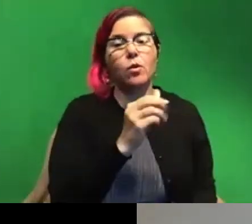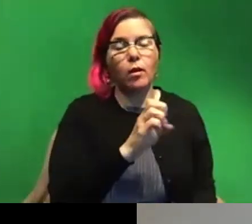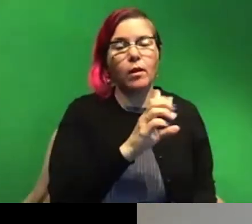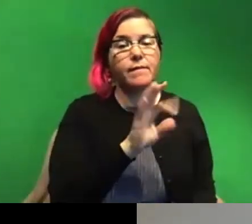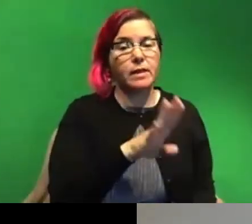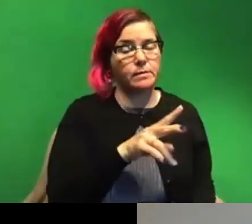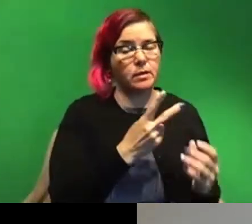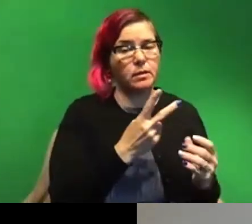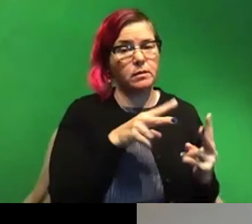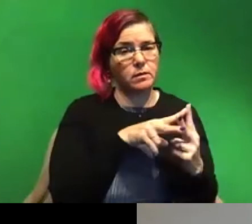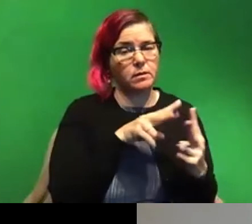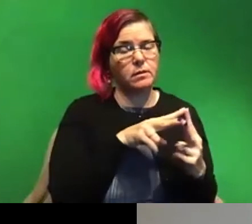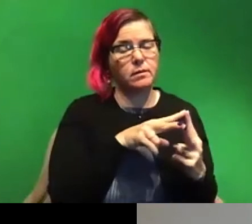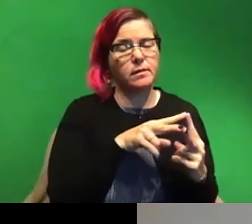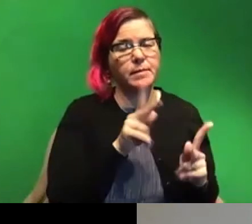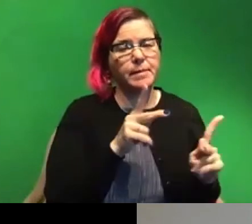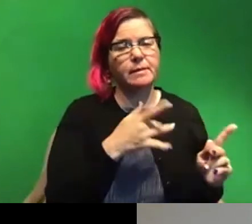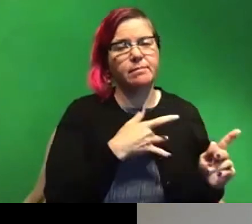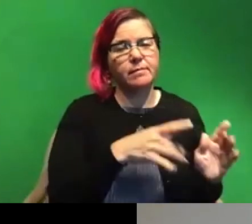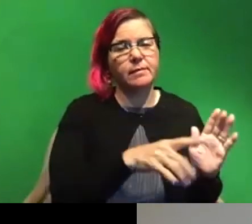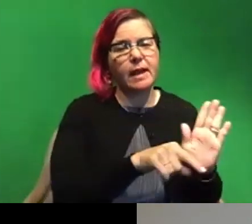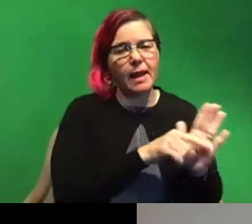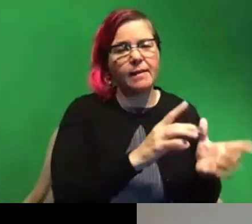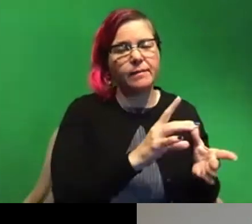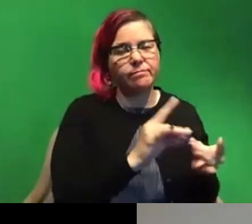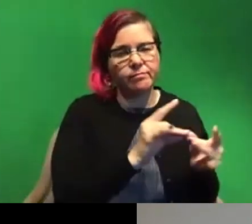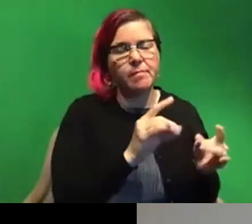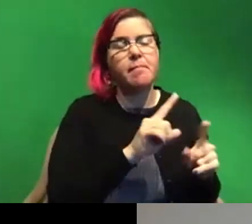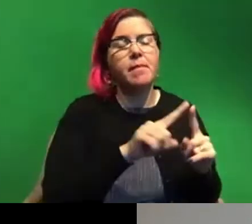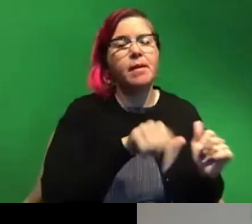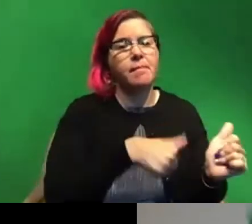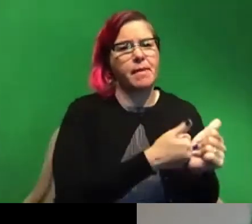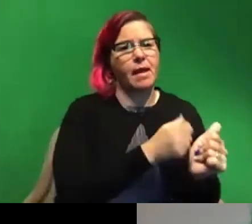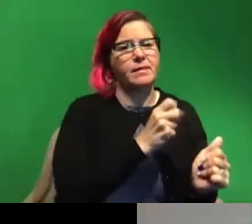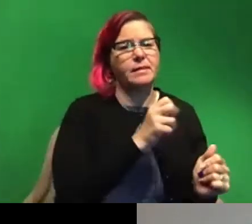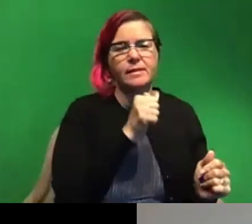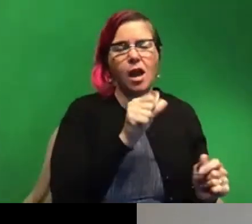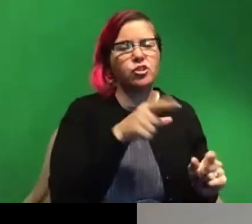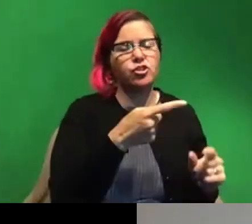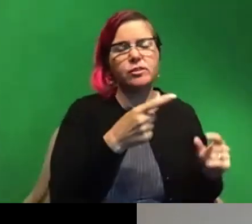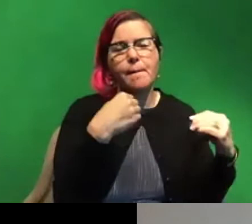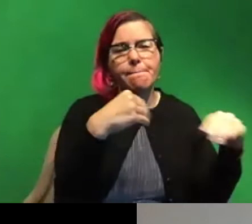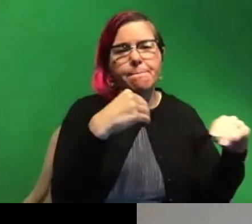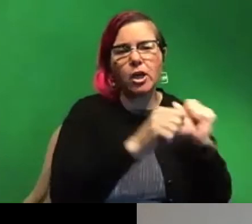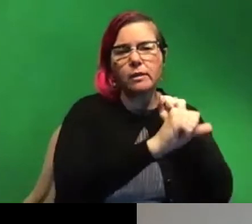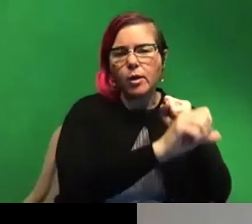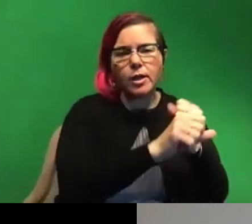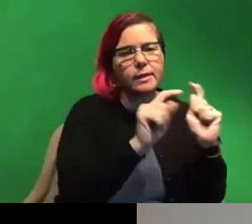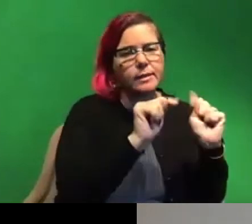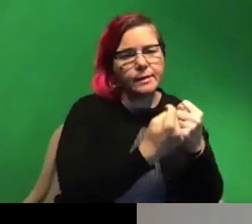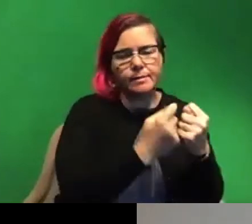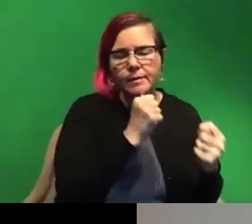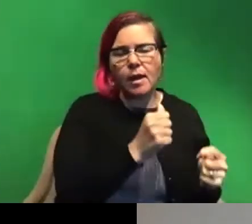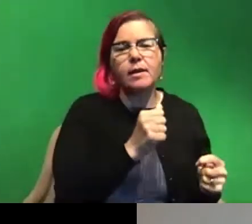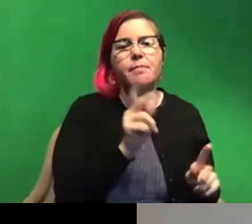2 of those. But I think what a lot of people also don't realize is that behind the scenes, it's not just a marketing team. It's not just people who are